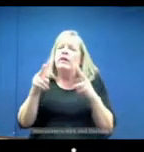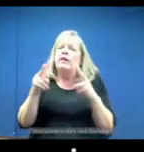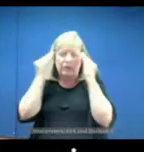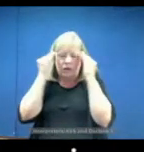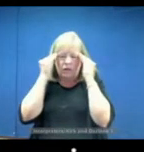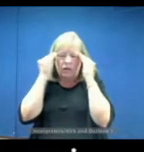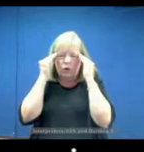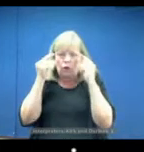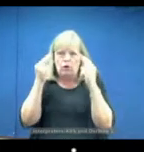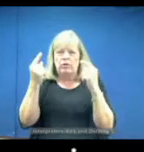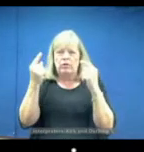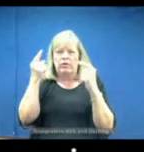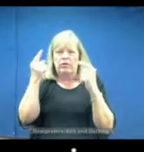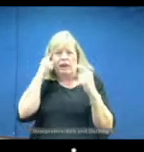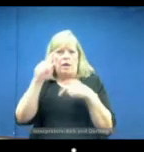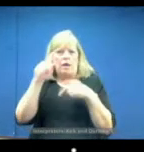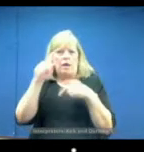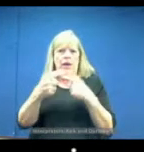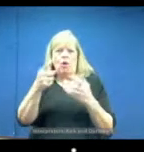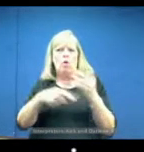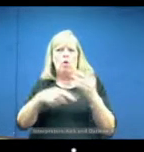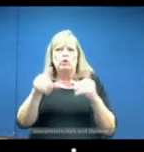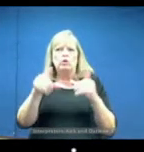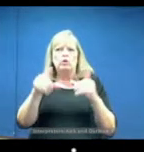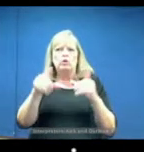I'm going to give you a really sad example.